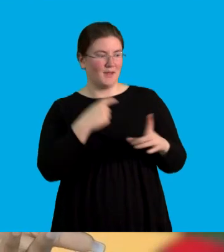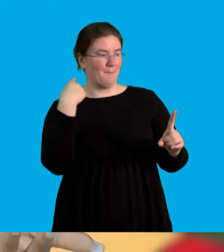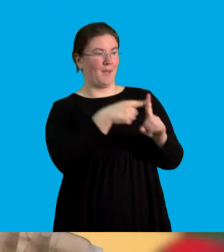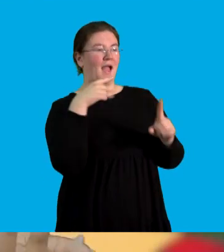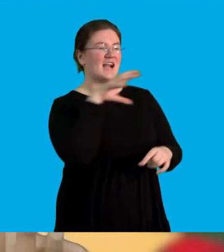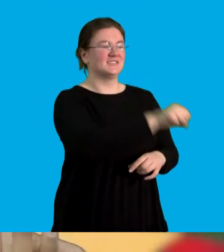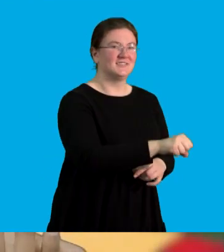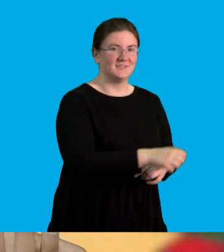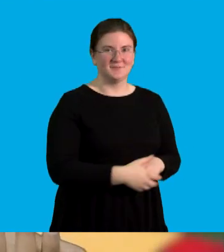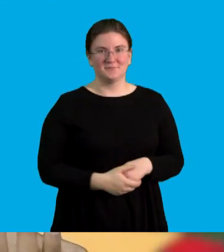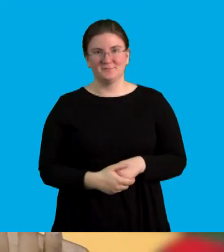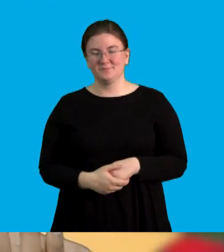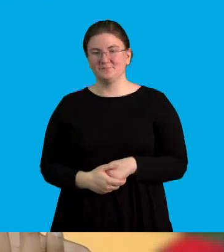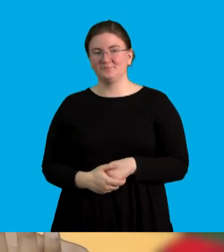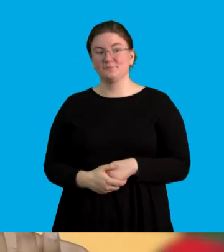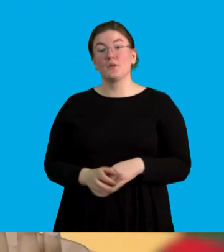them.